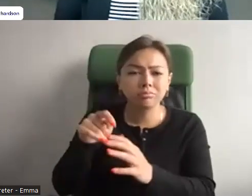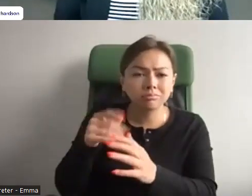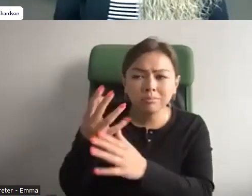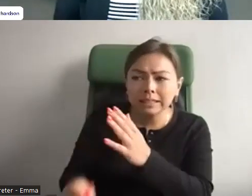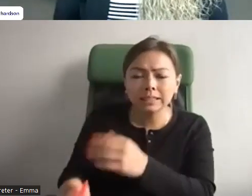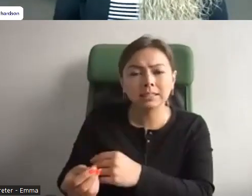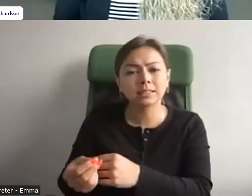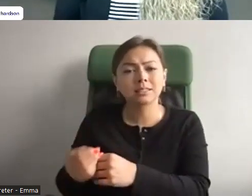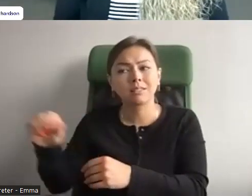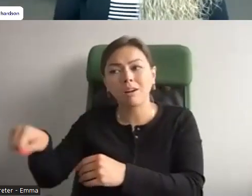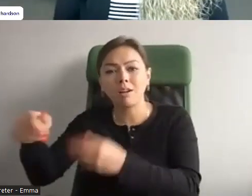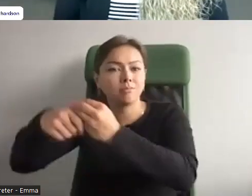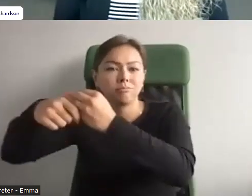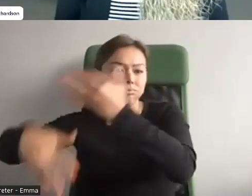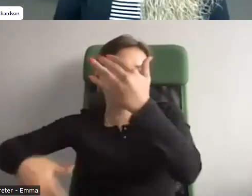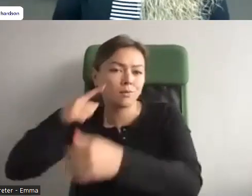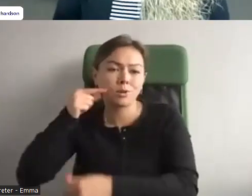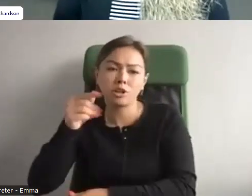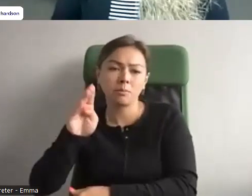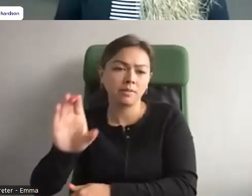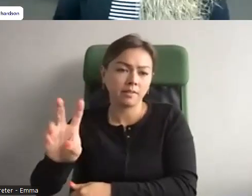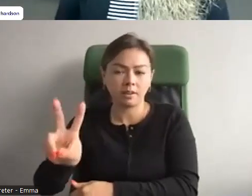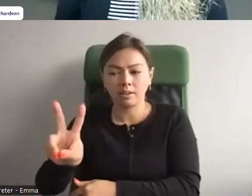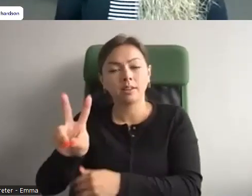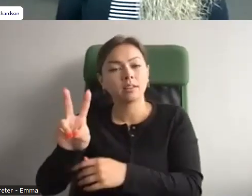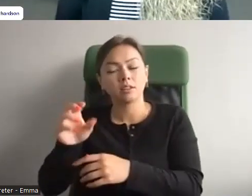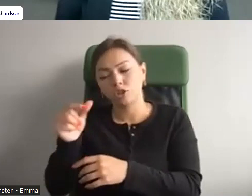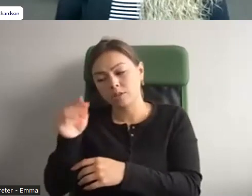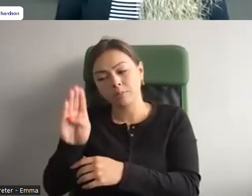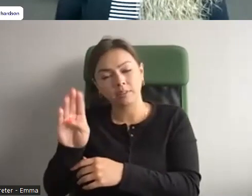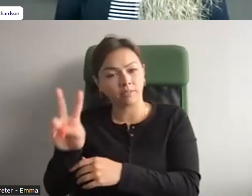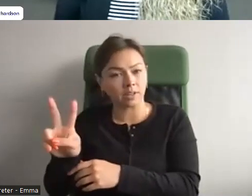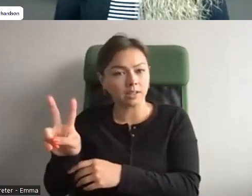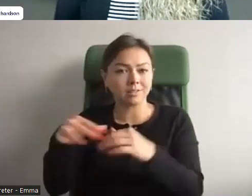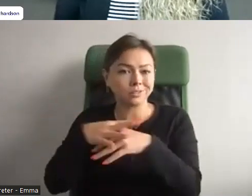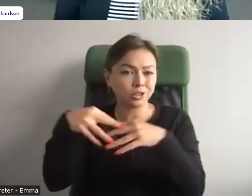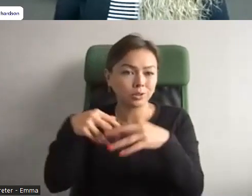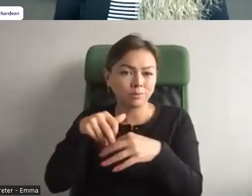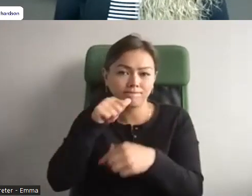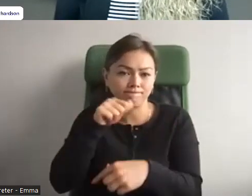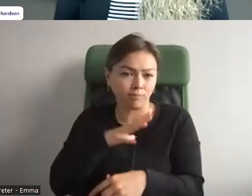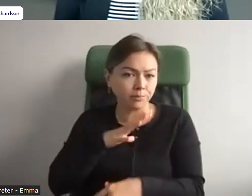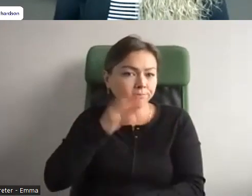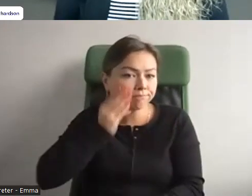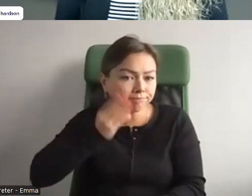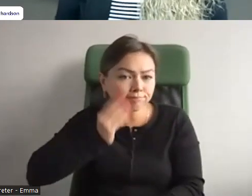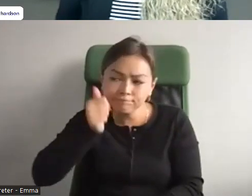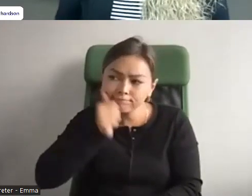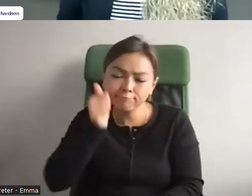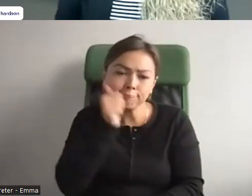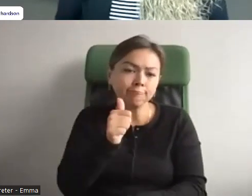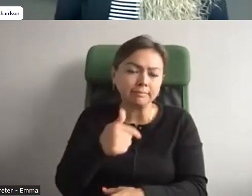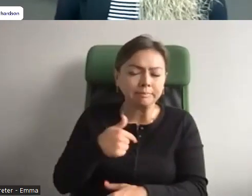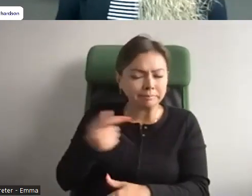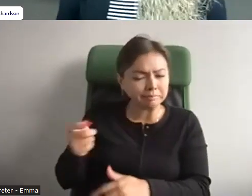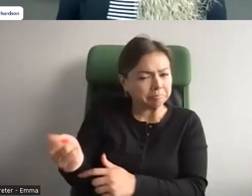violence areas that Indigenous women face in our country every day. So I think, again, if you